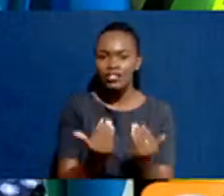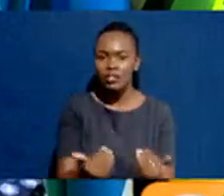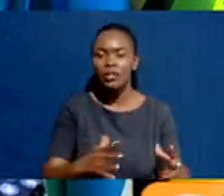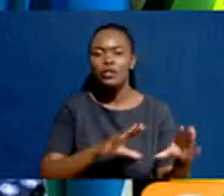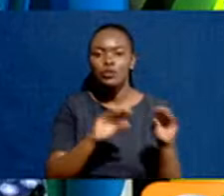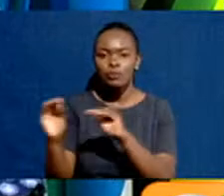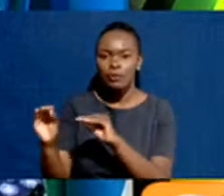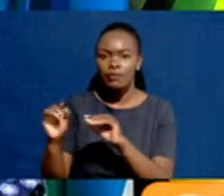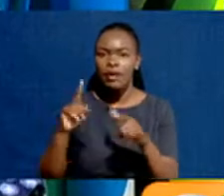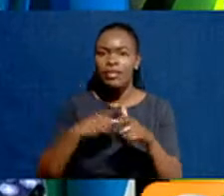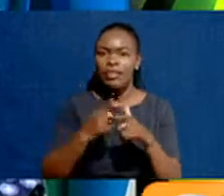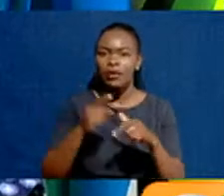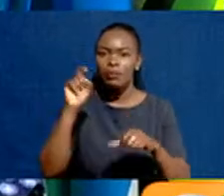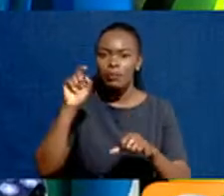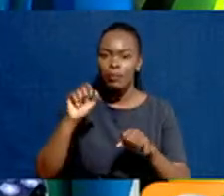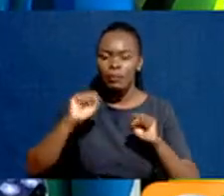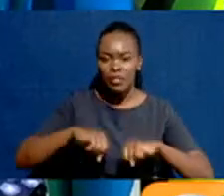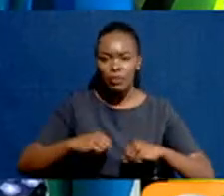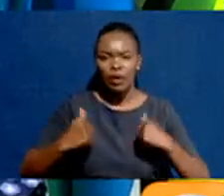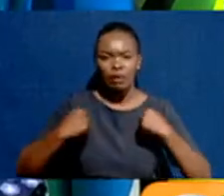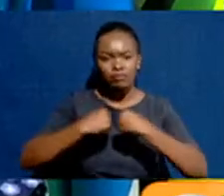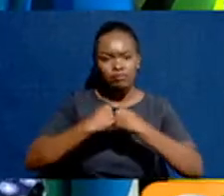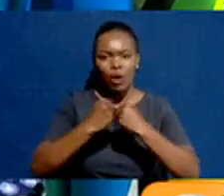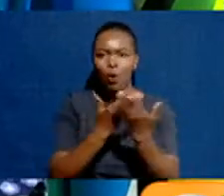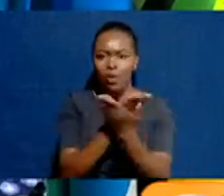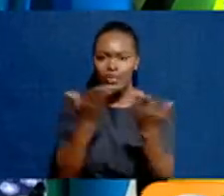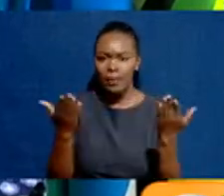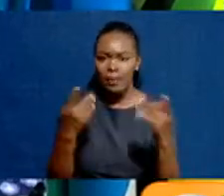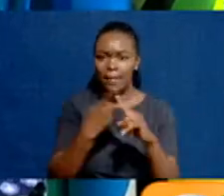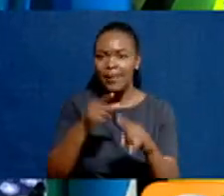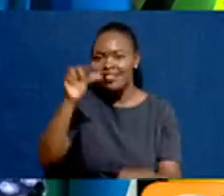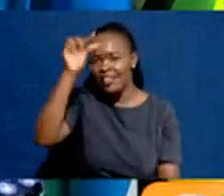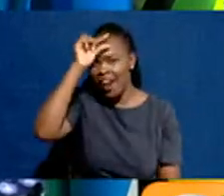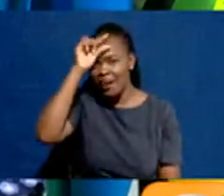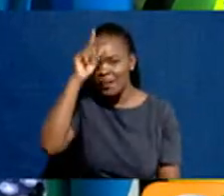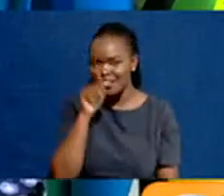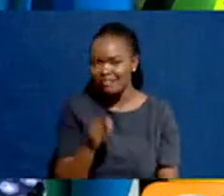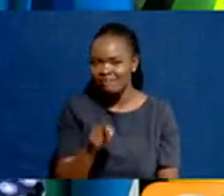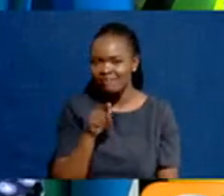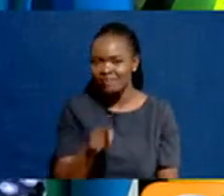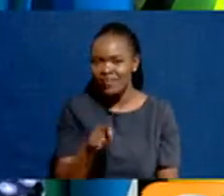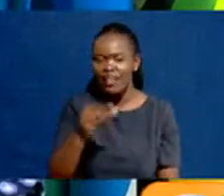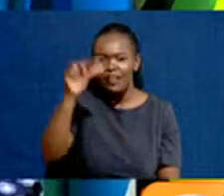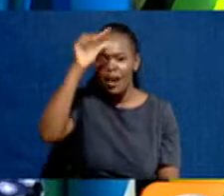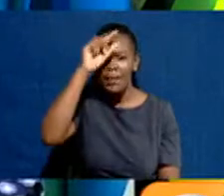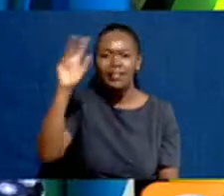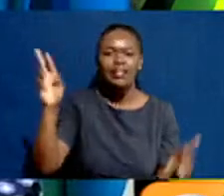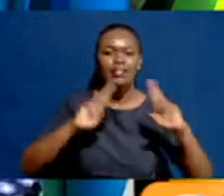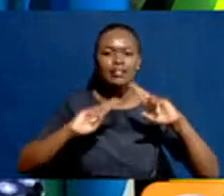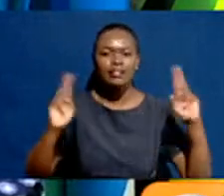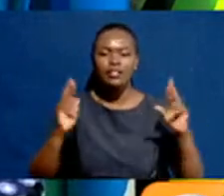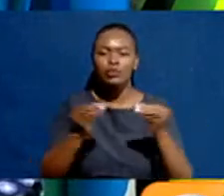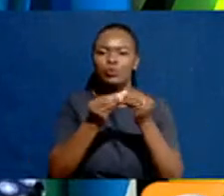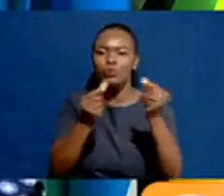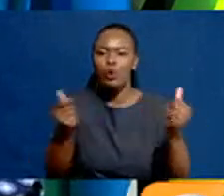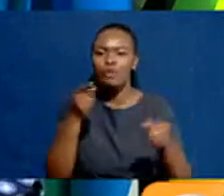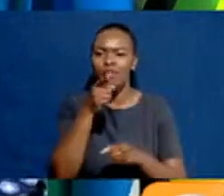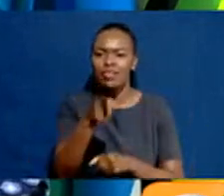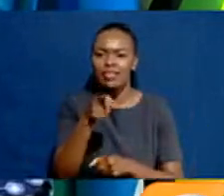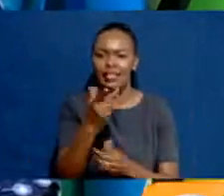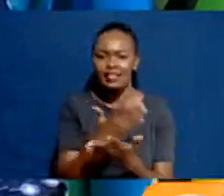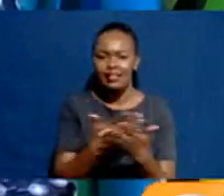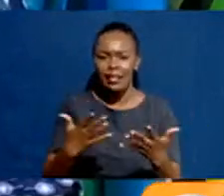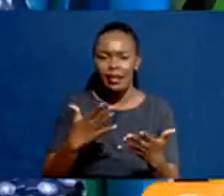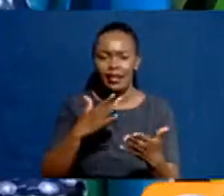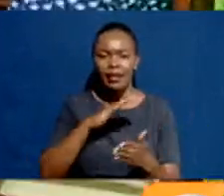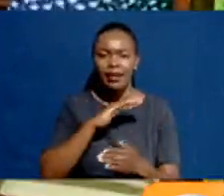we can have one-to-one engagement. But this government is a government that will sort out that nonsense once and for all. Thank you,